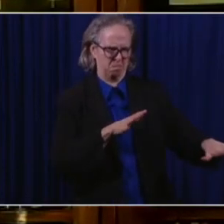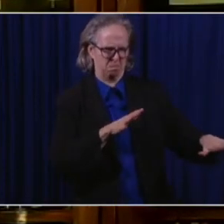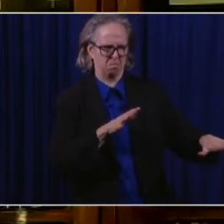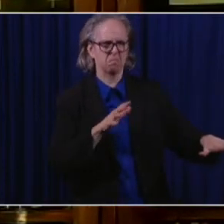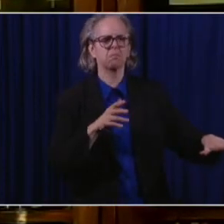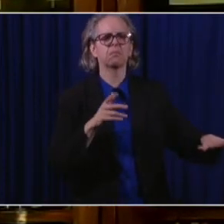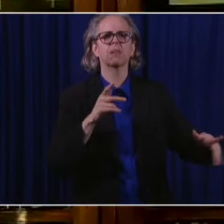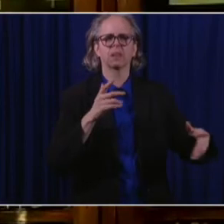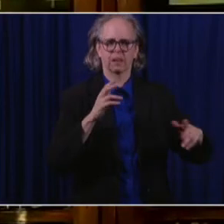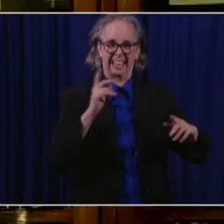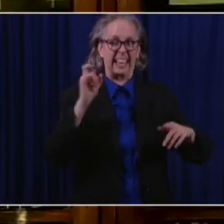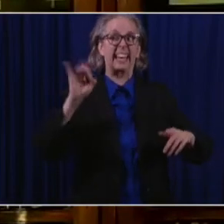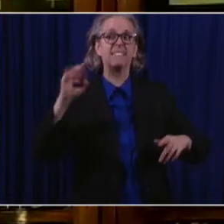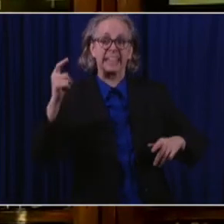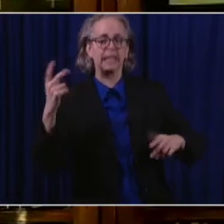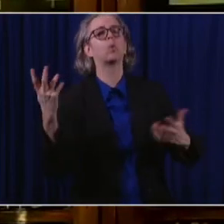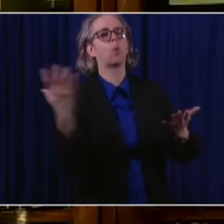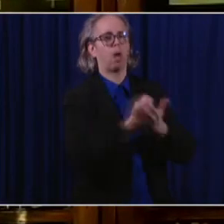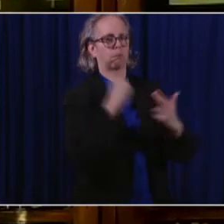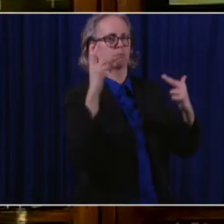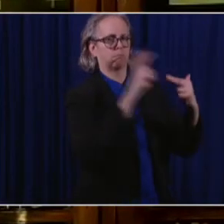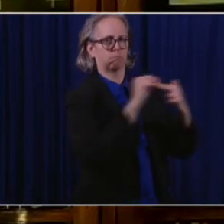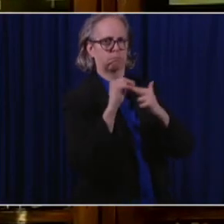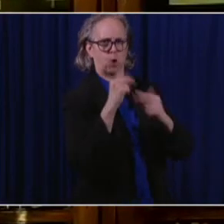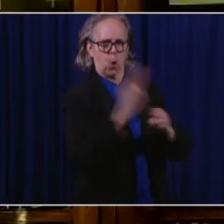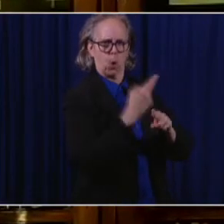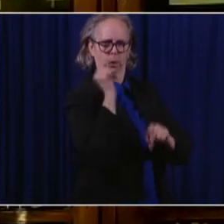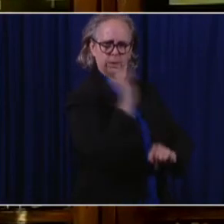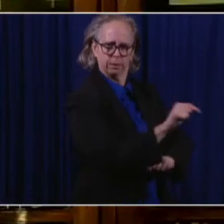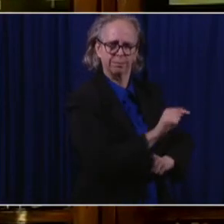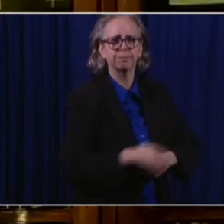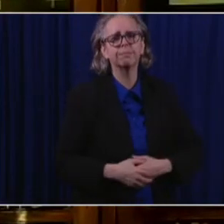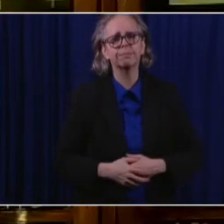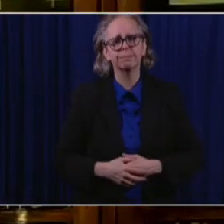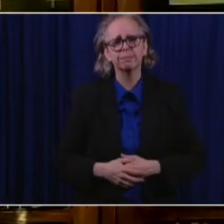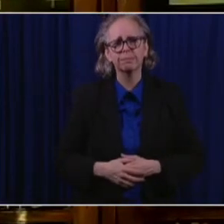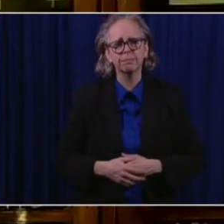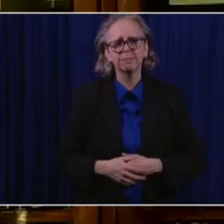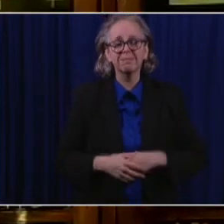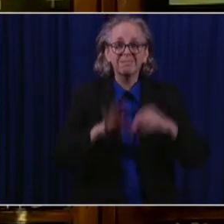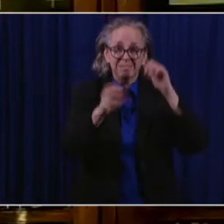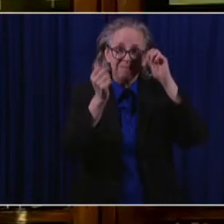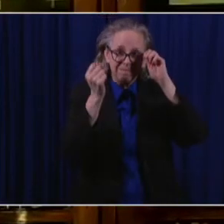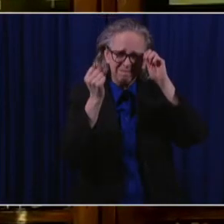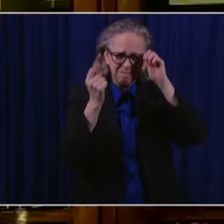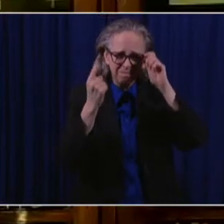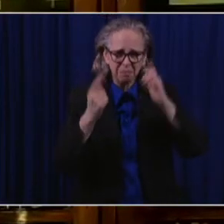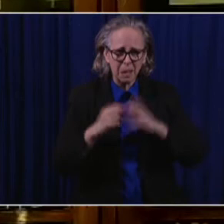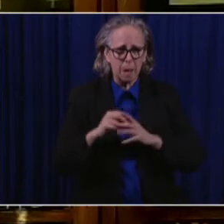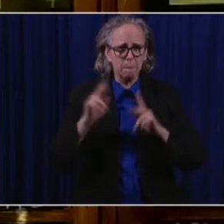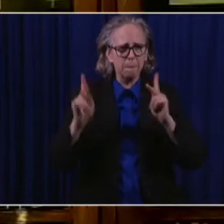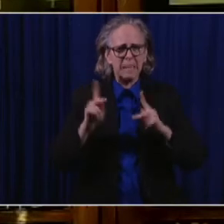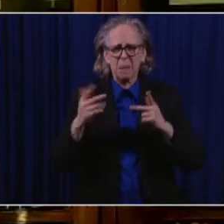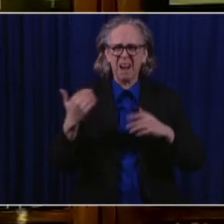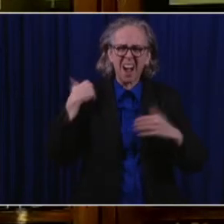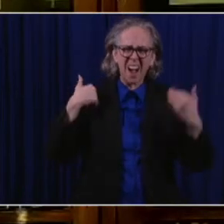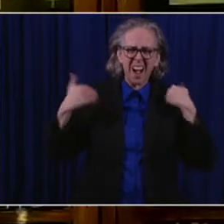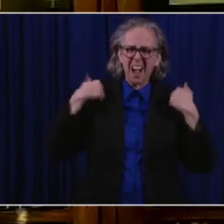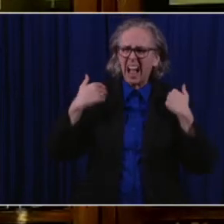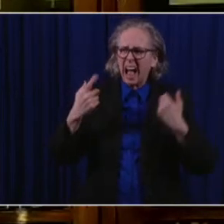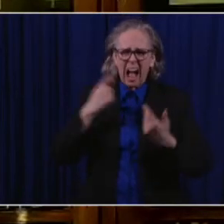able to have that back online within 7 to 14 days. I get the question a lot, both from people at my work as well